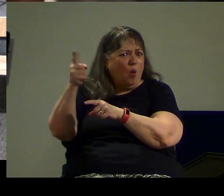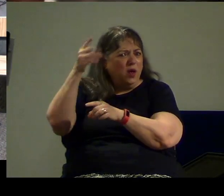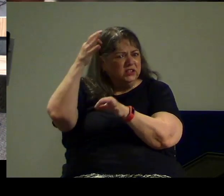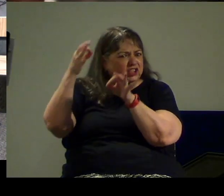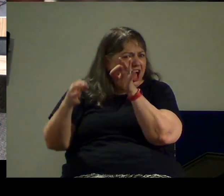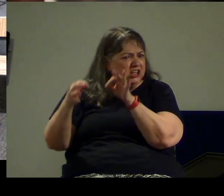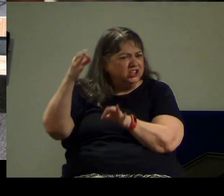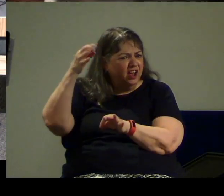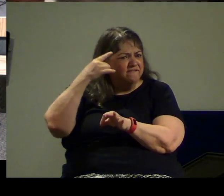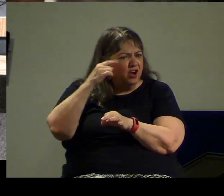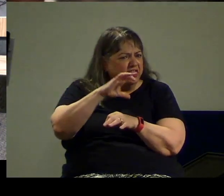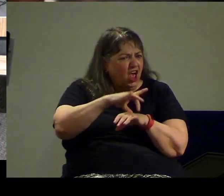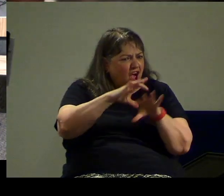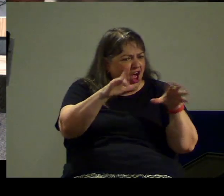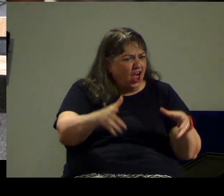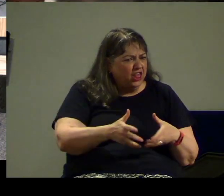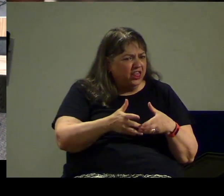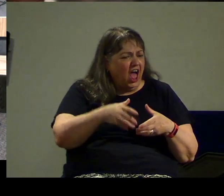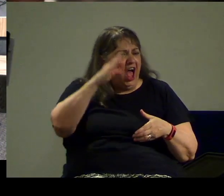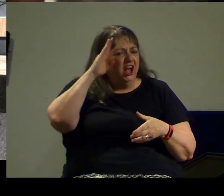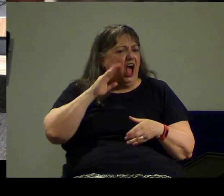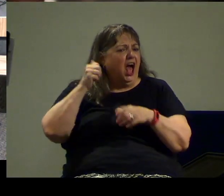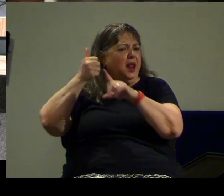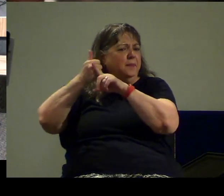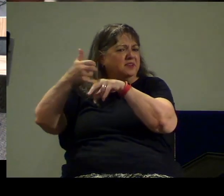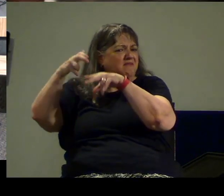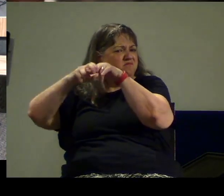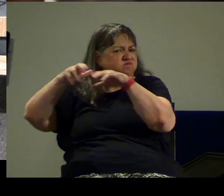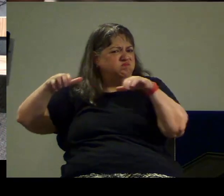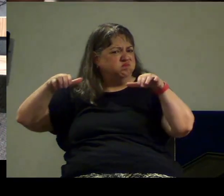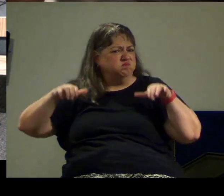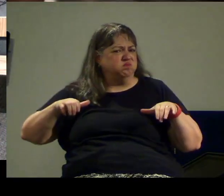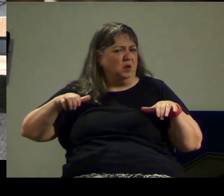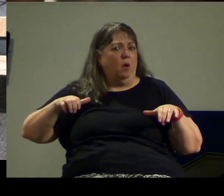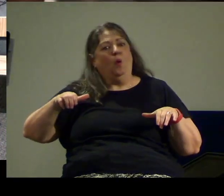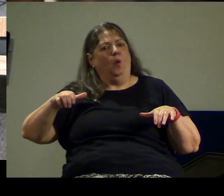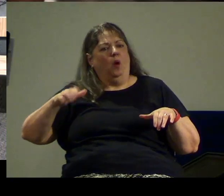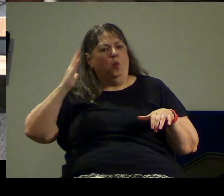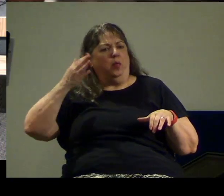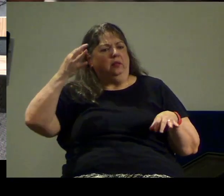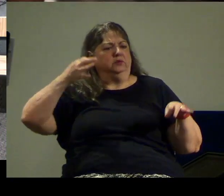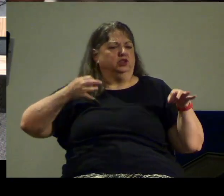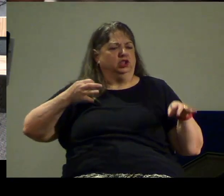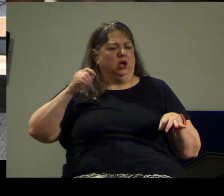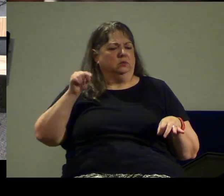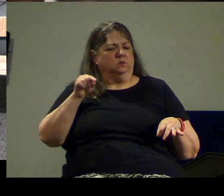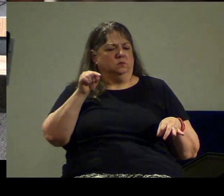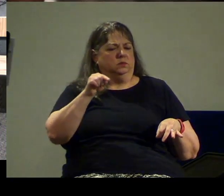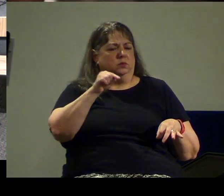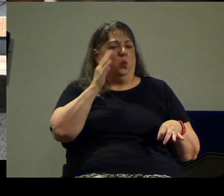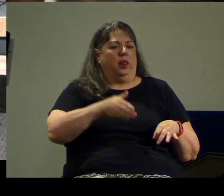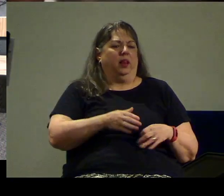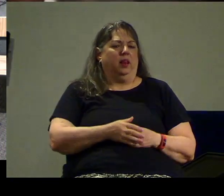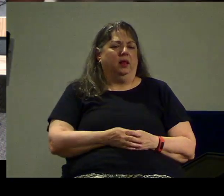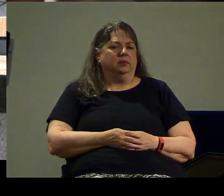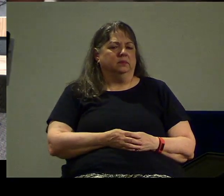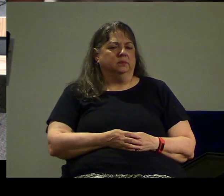all the earth. When God is sitting in the judgment seat, he's going to judge righteously.